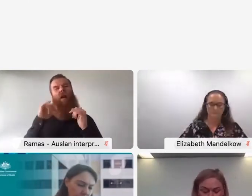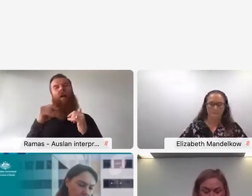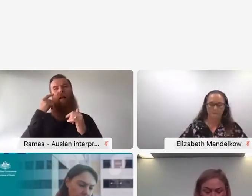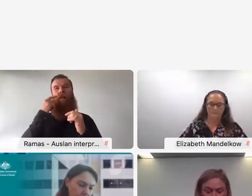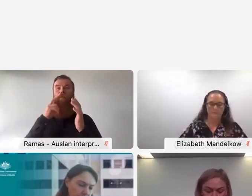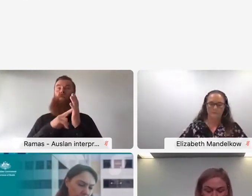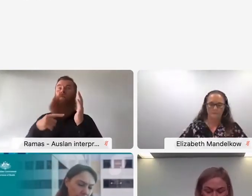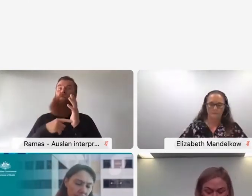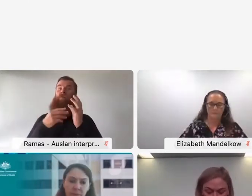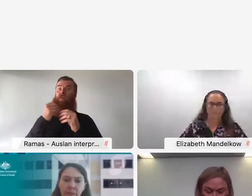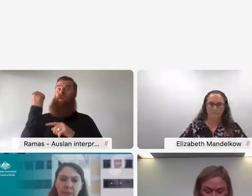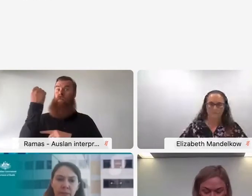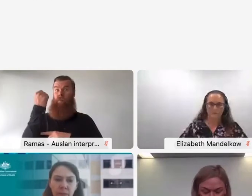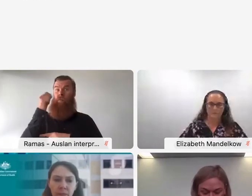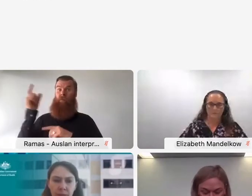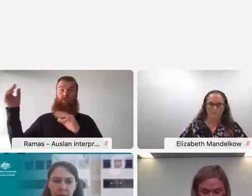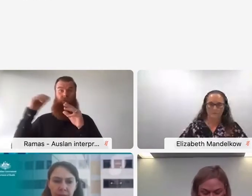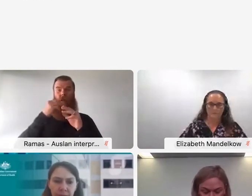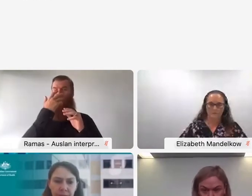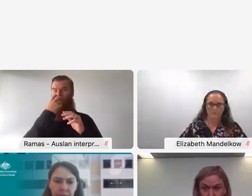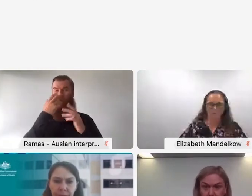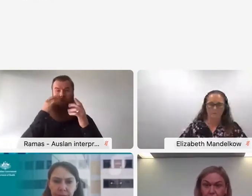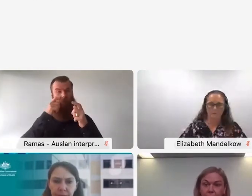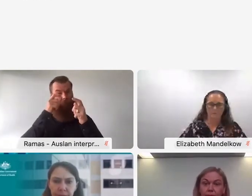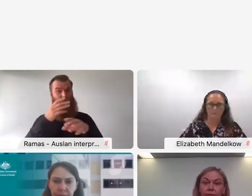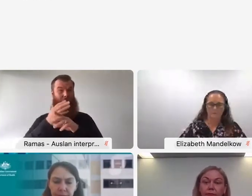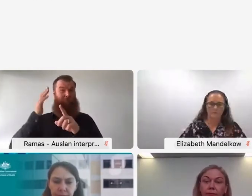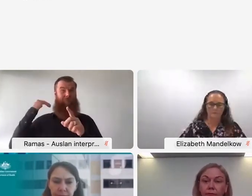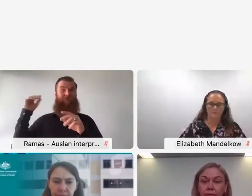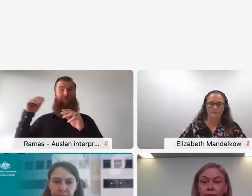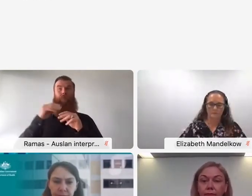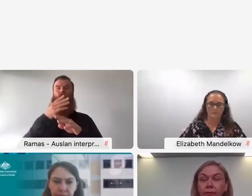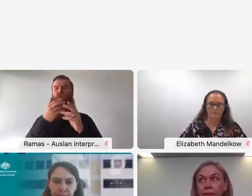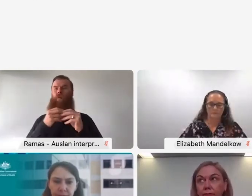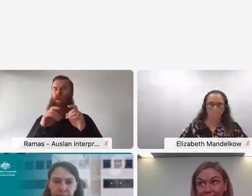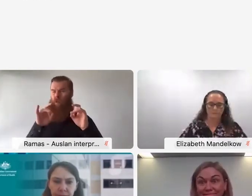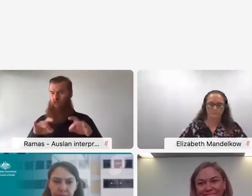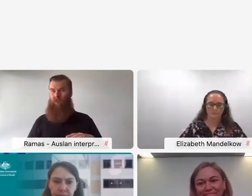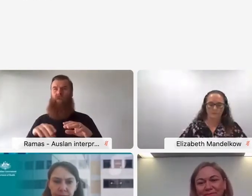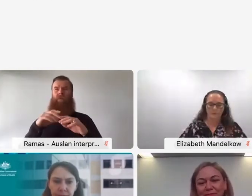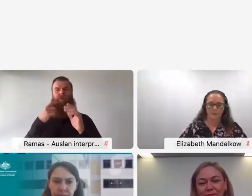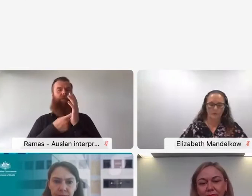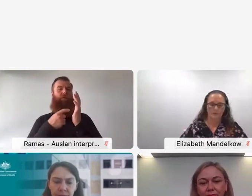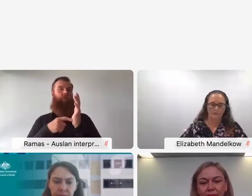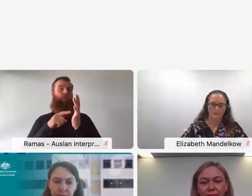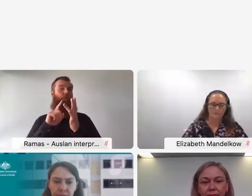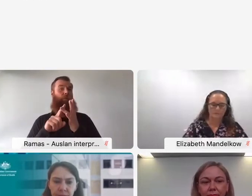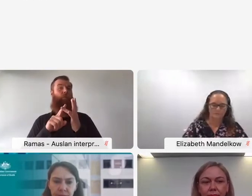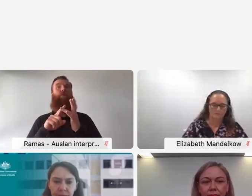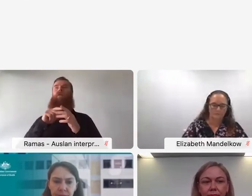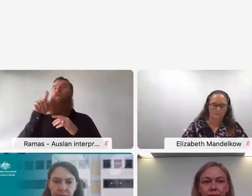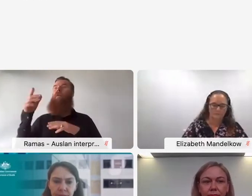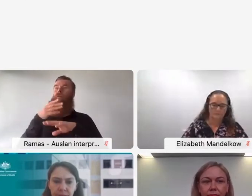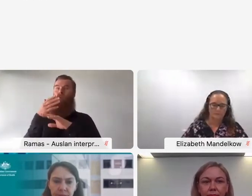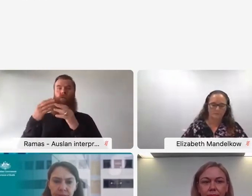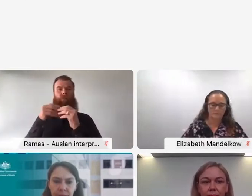there's been work done with an Australian registered training organisation and those workers in terms